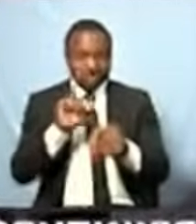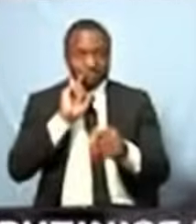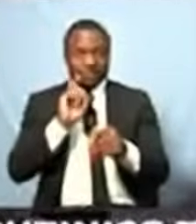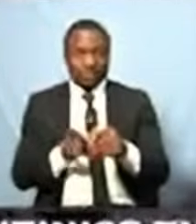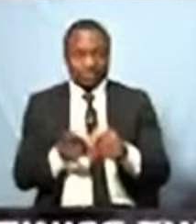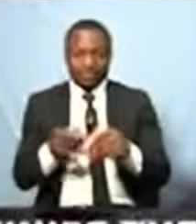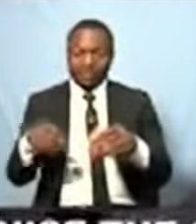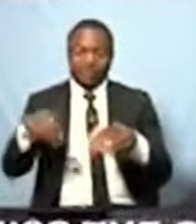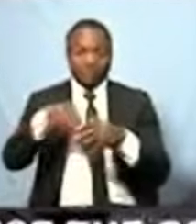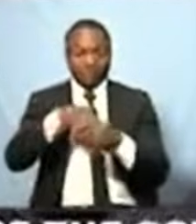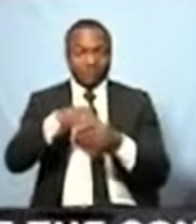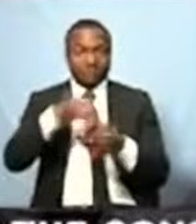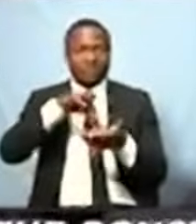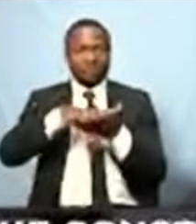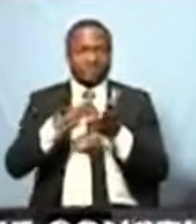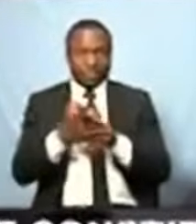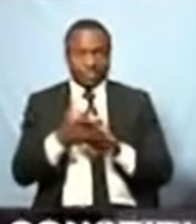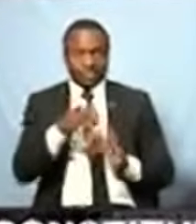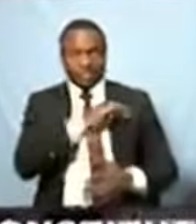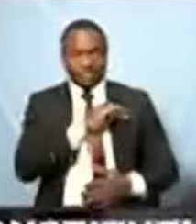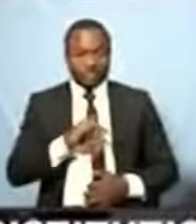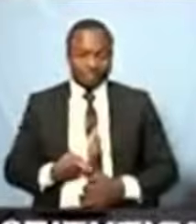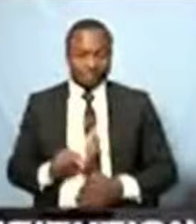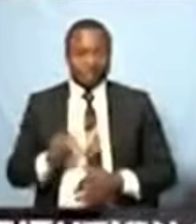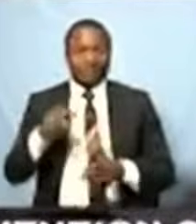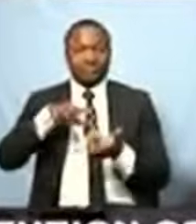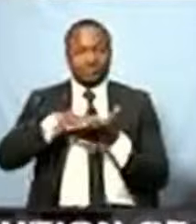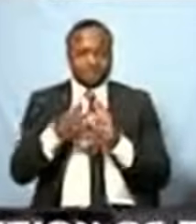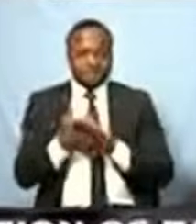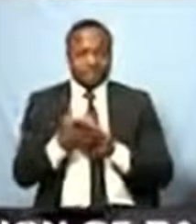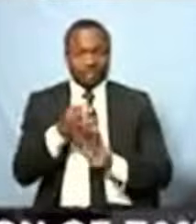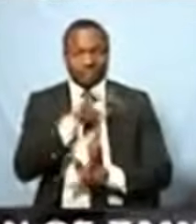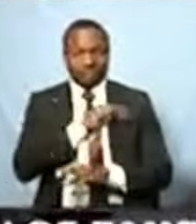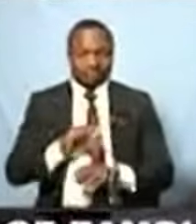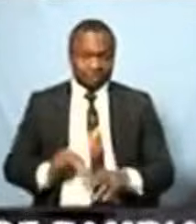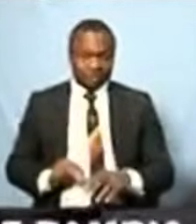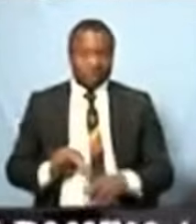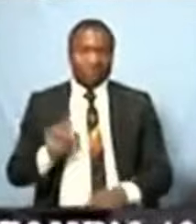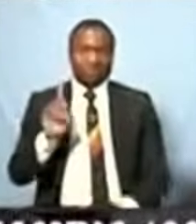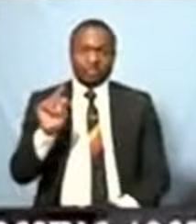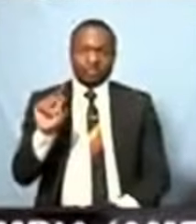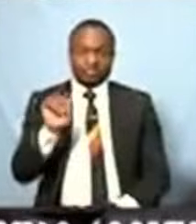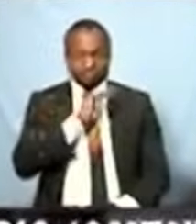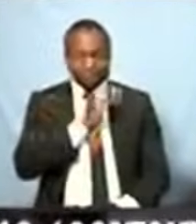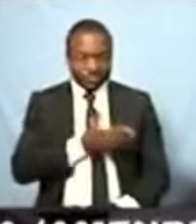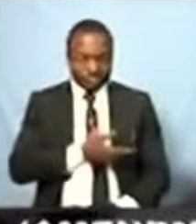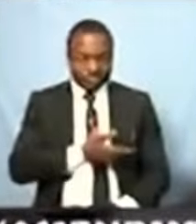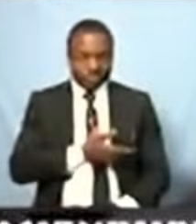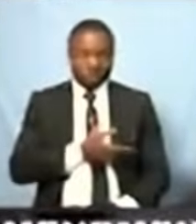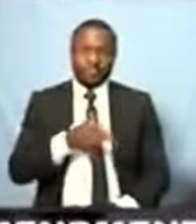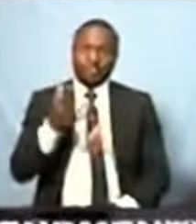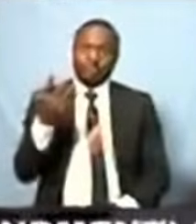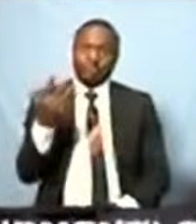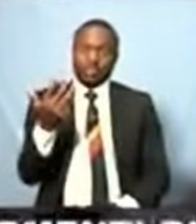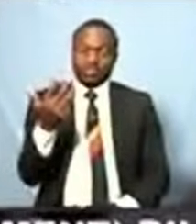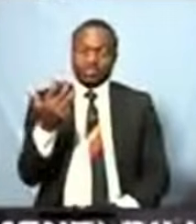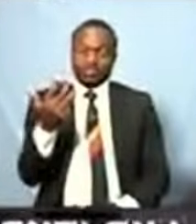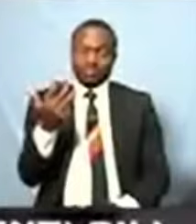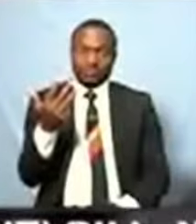mixed members. Mixed members, among them is 20 women, among them is 15,